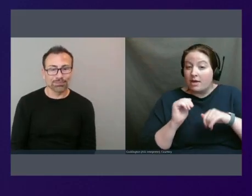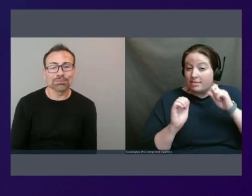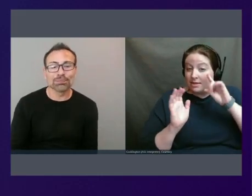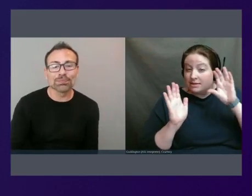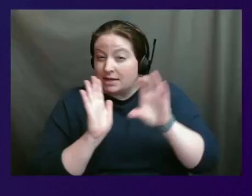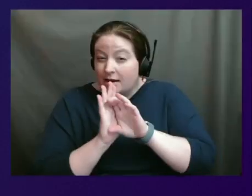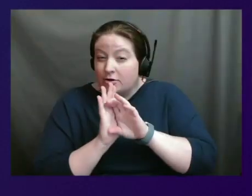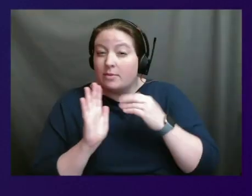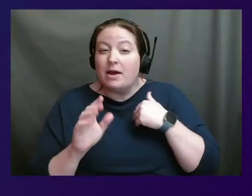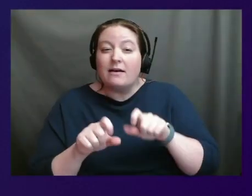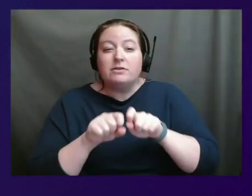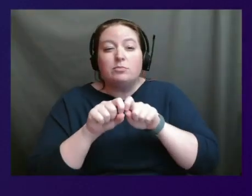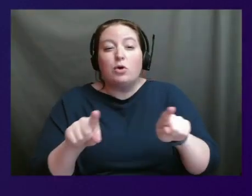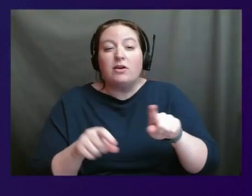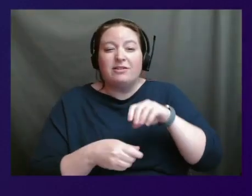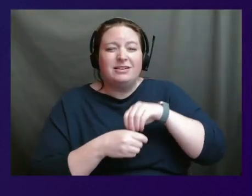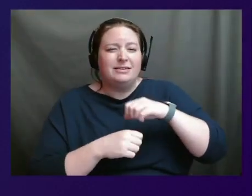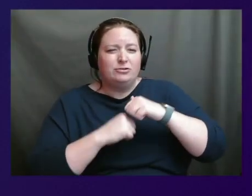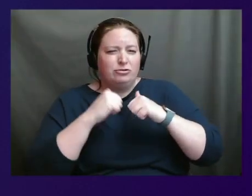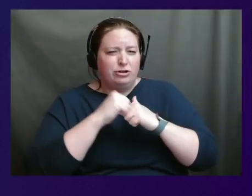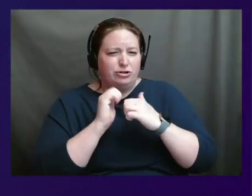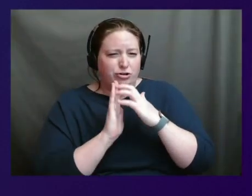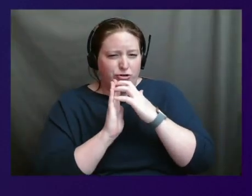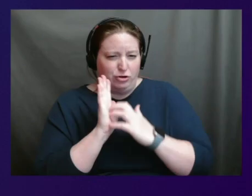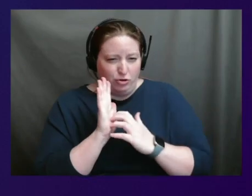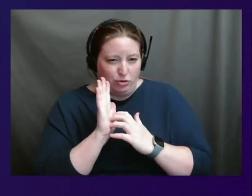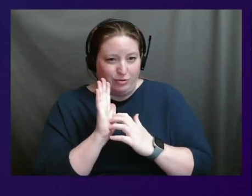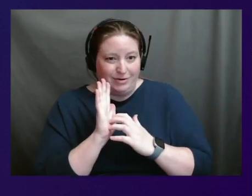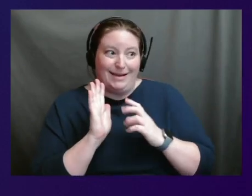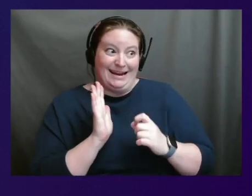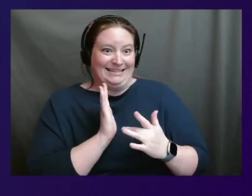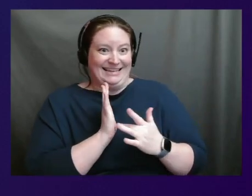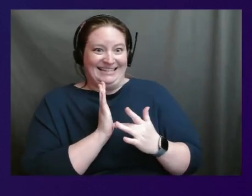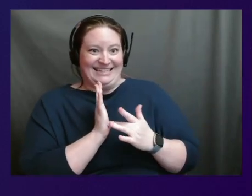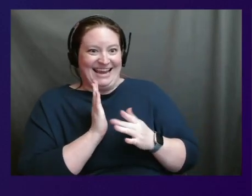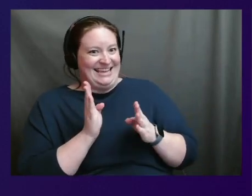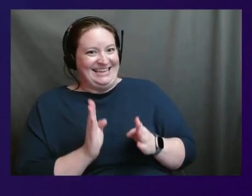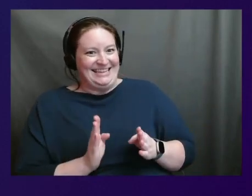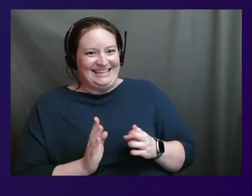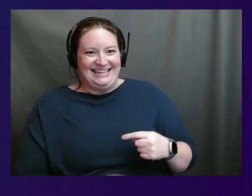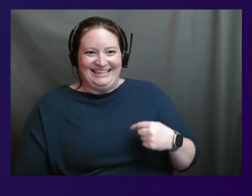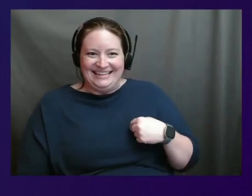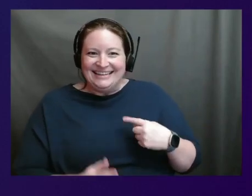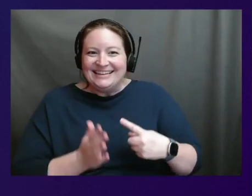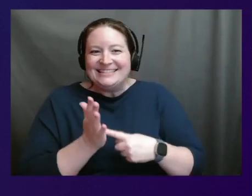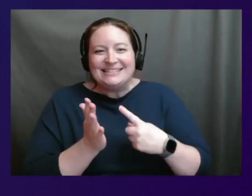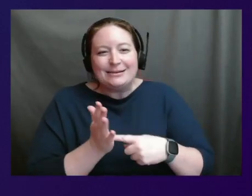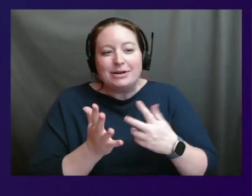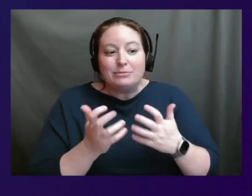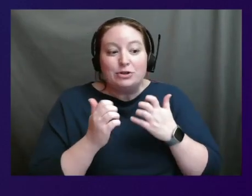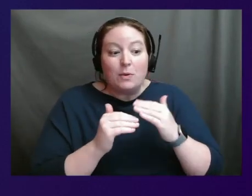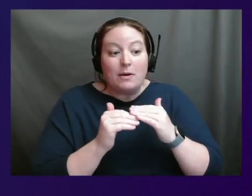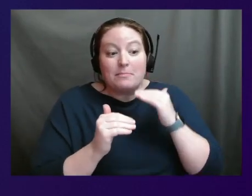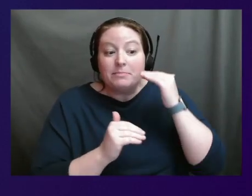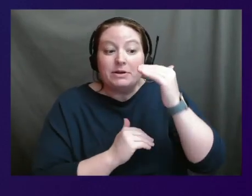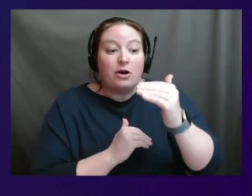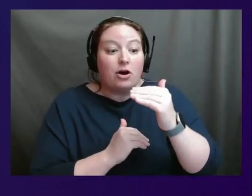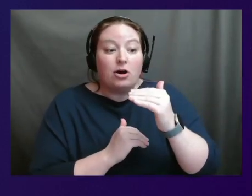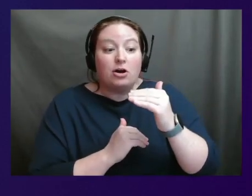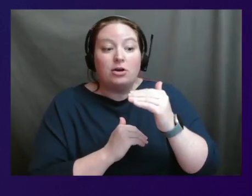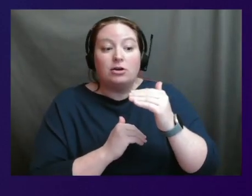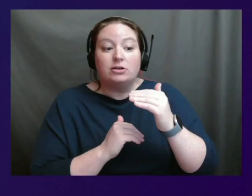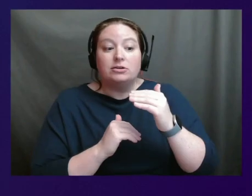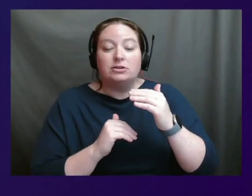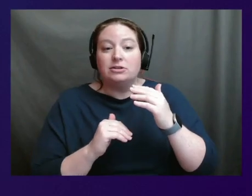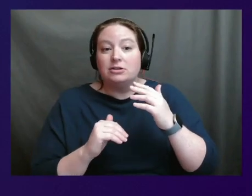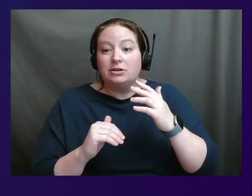as code. And as a techie, sometimes you want to go beyond what the out-of-the-box experience can